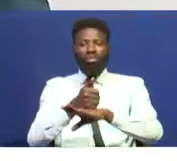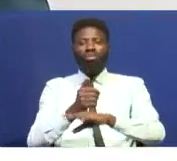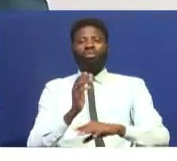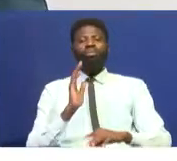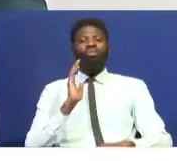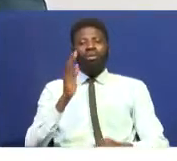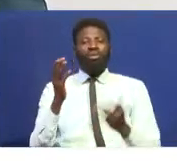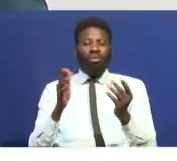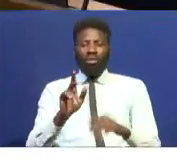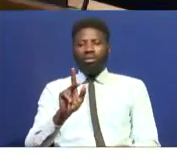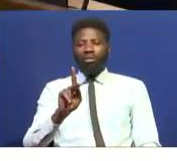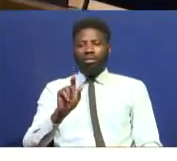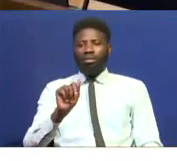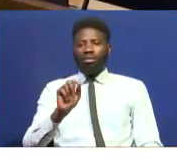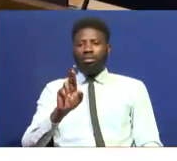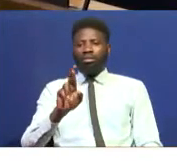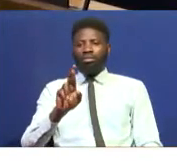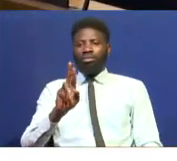Hydropower Plant.